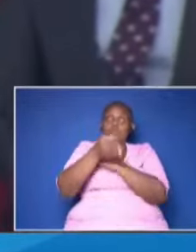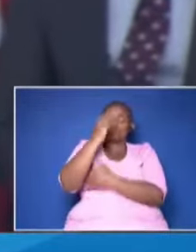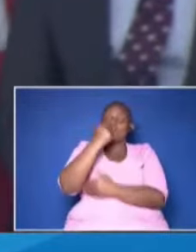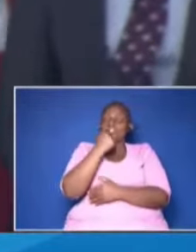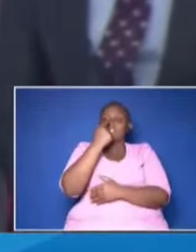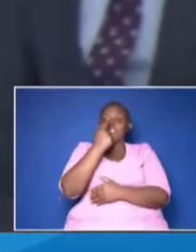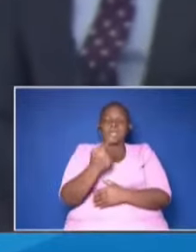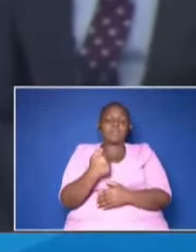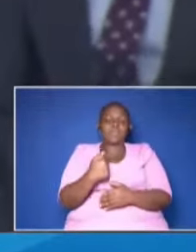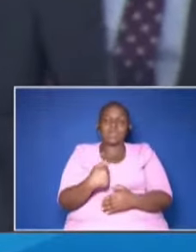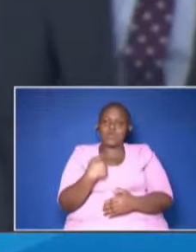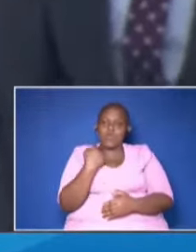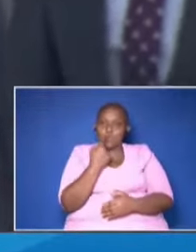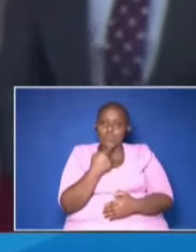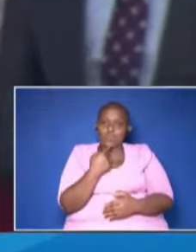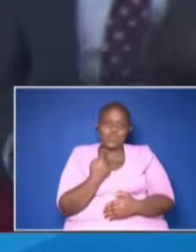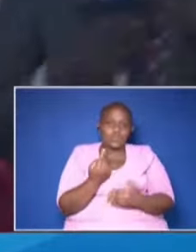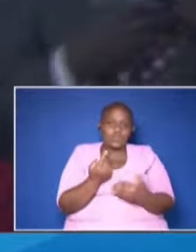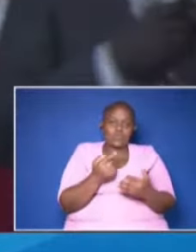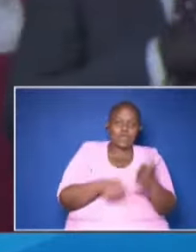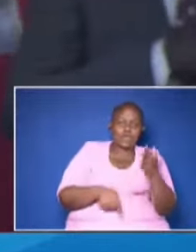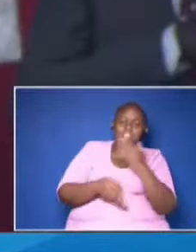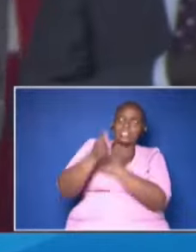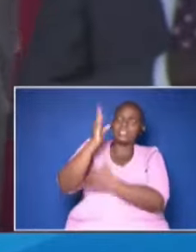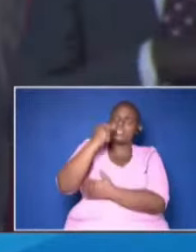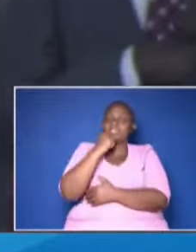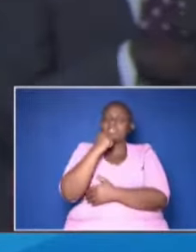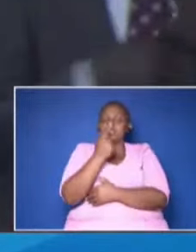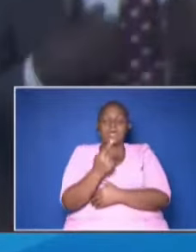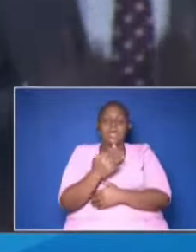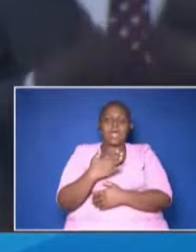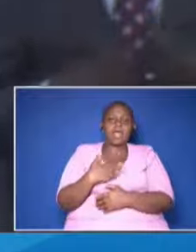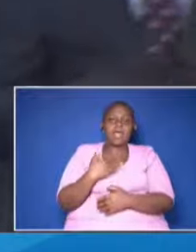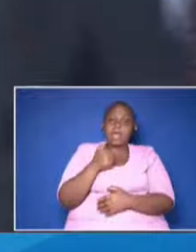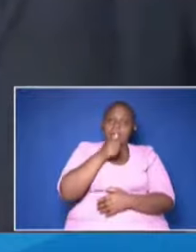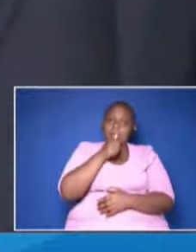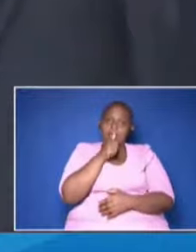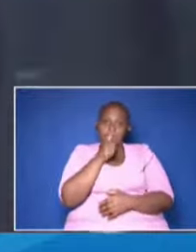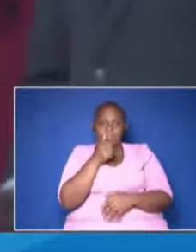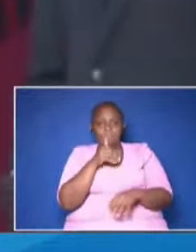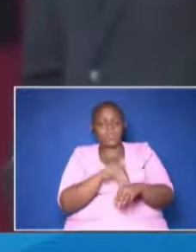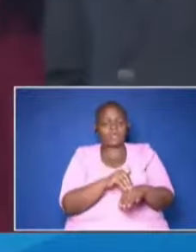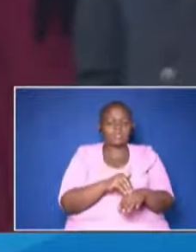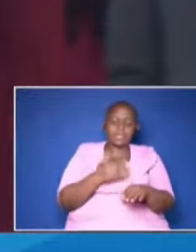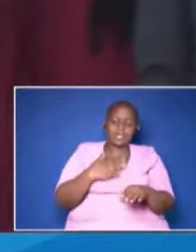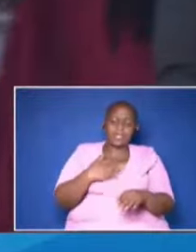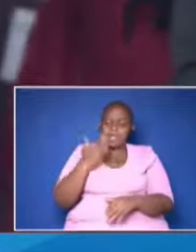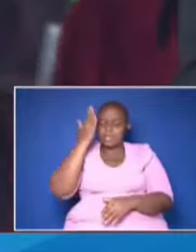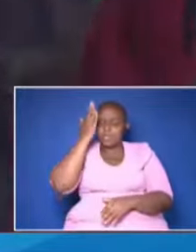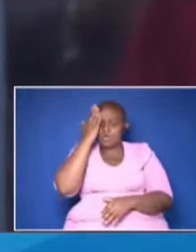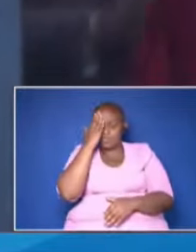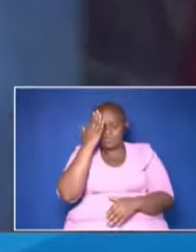am he I am he I know I